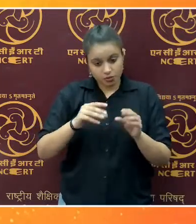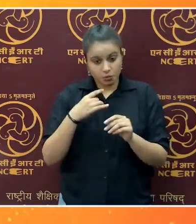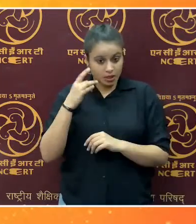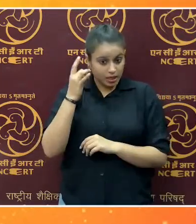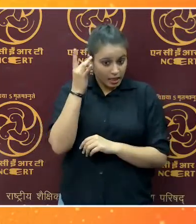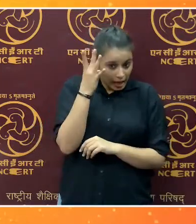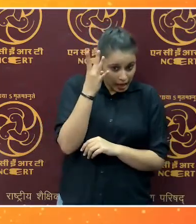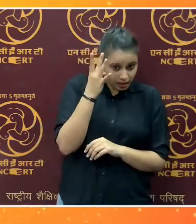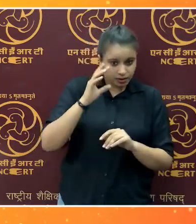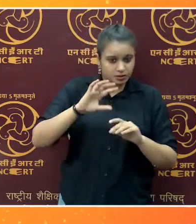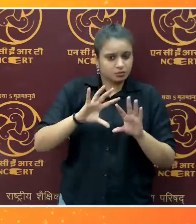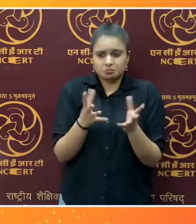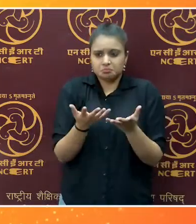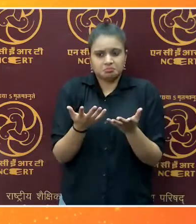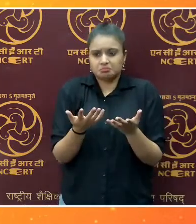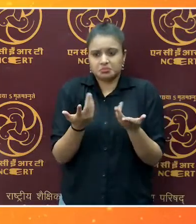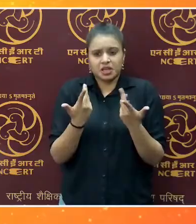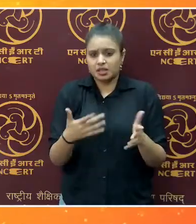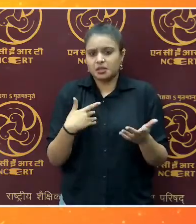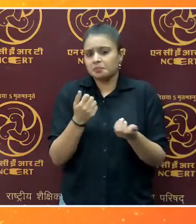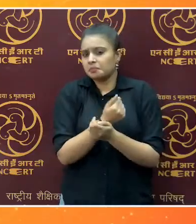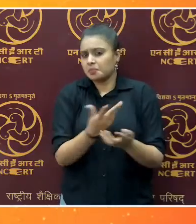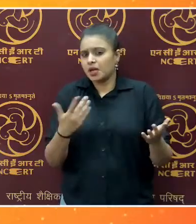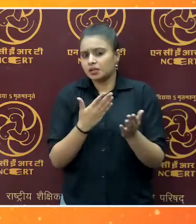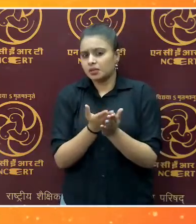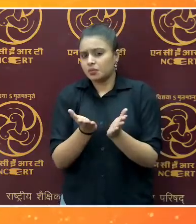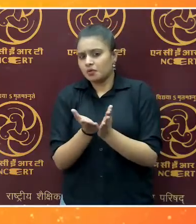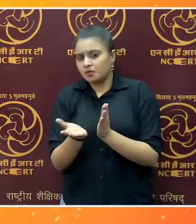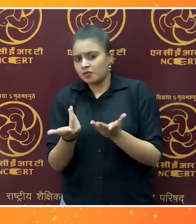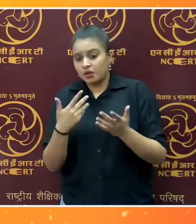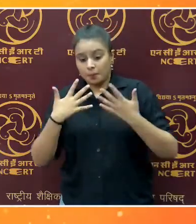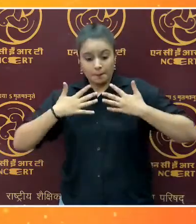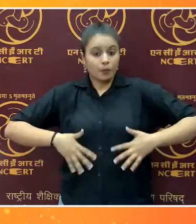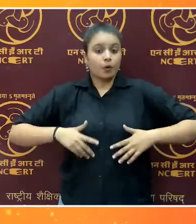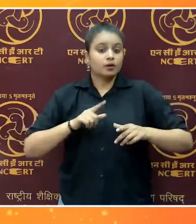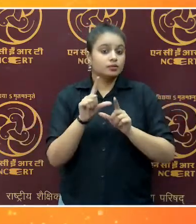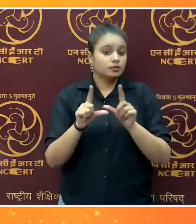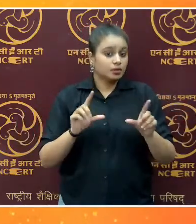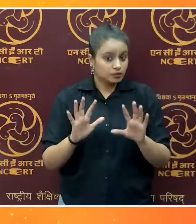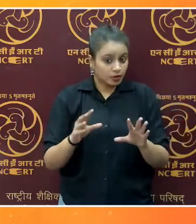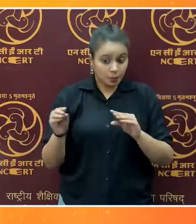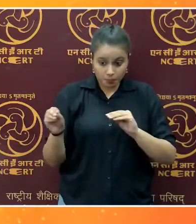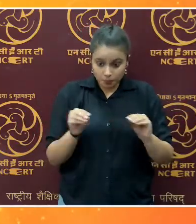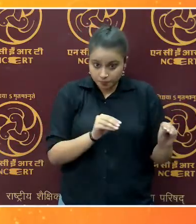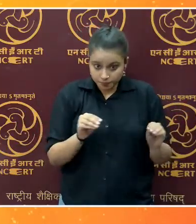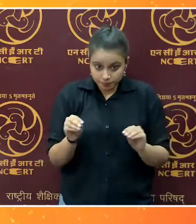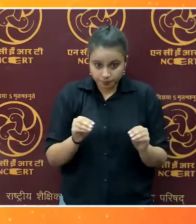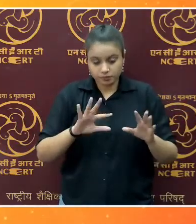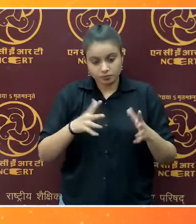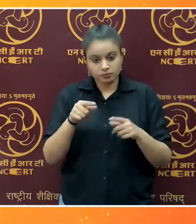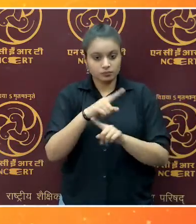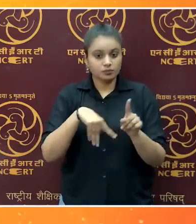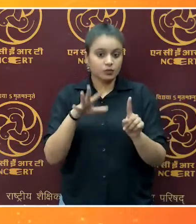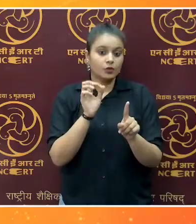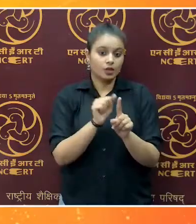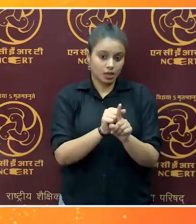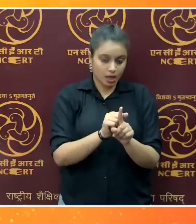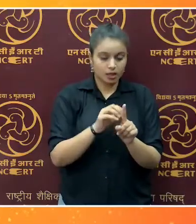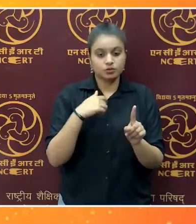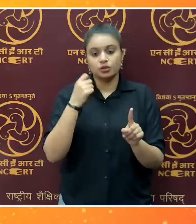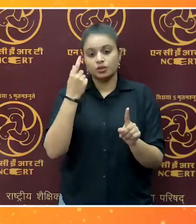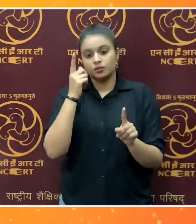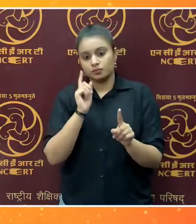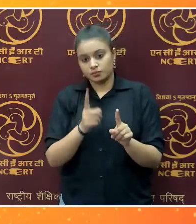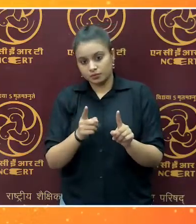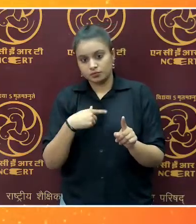angry, and there are many kinds of body languages that we should appreciate and understand. Like